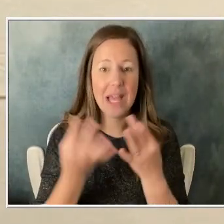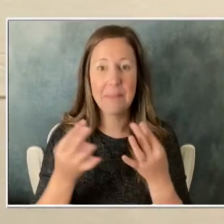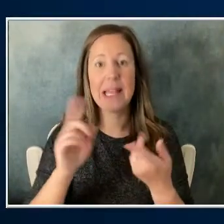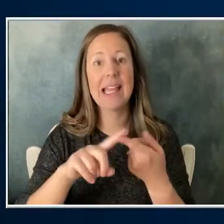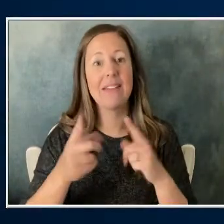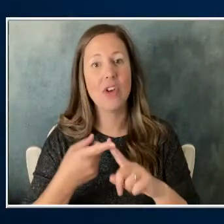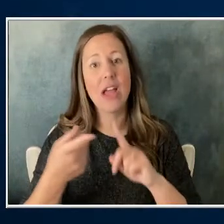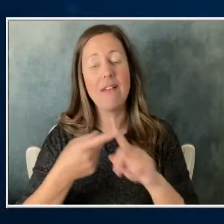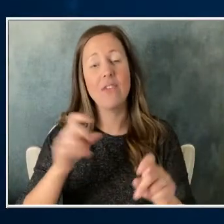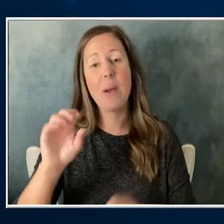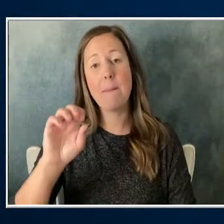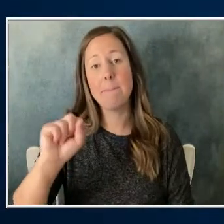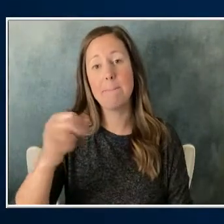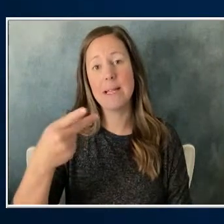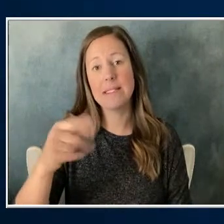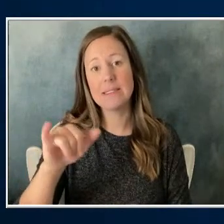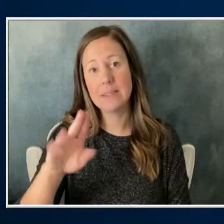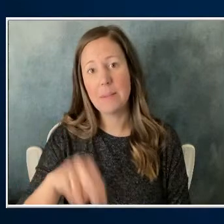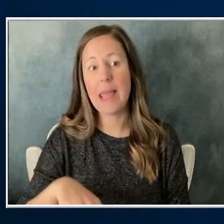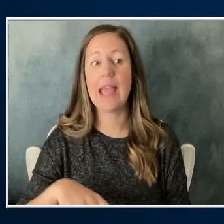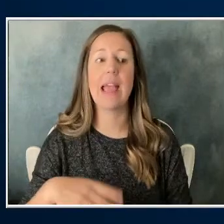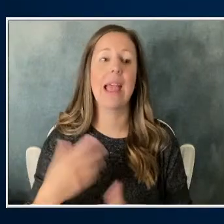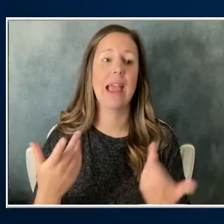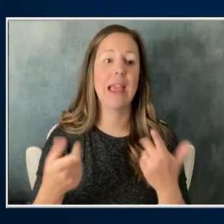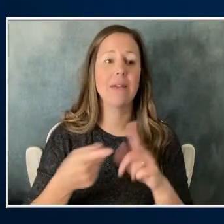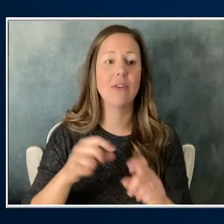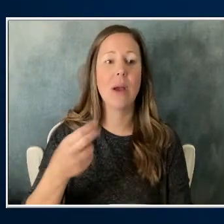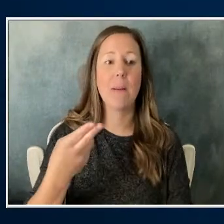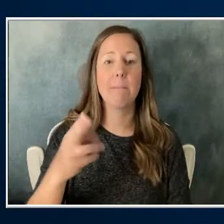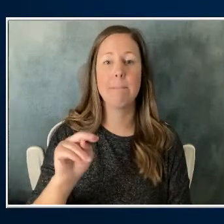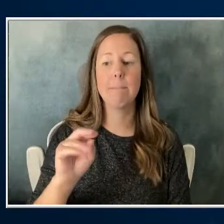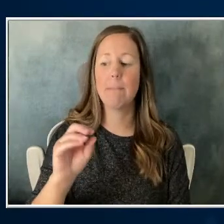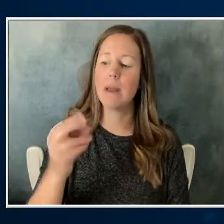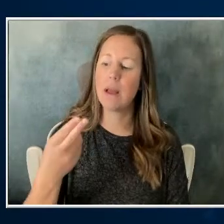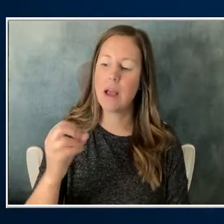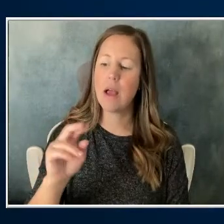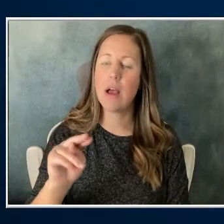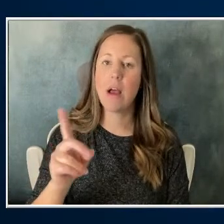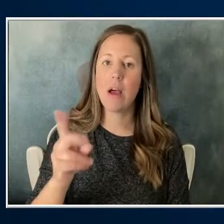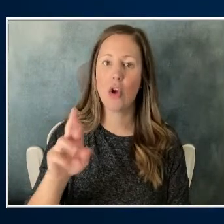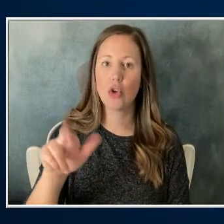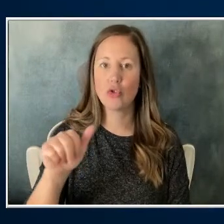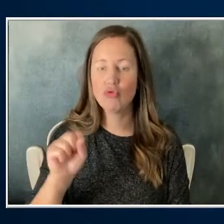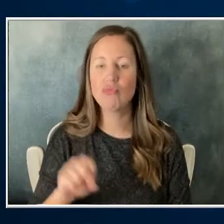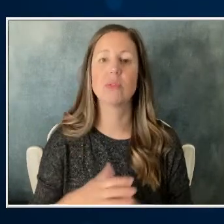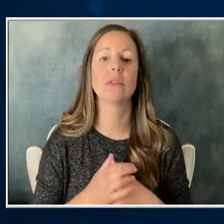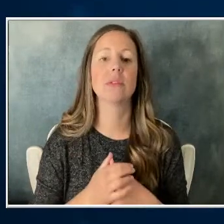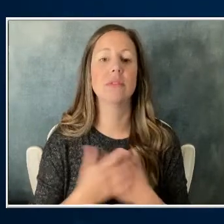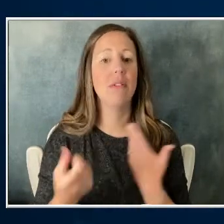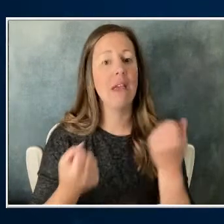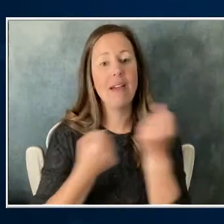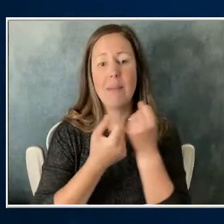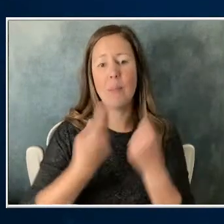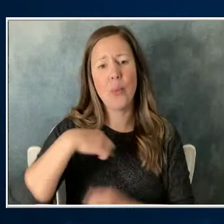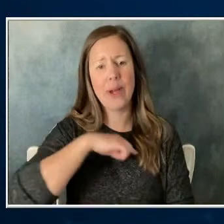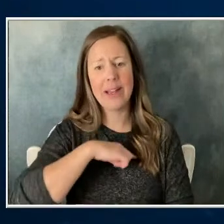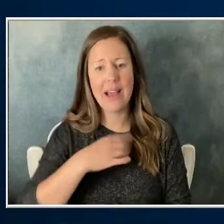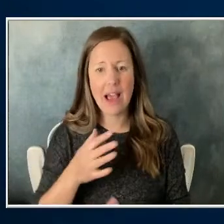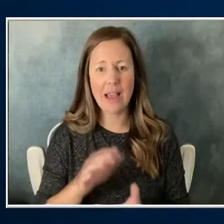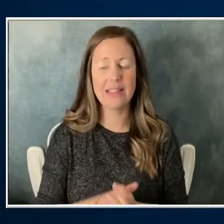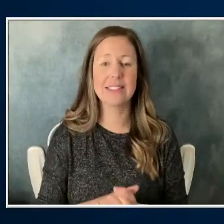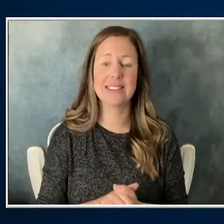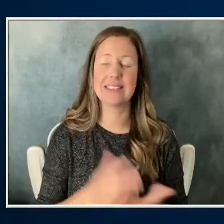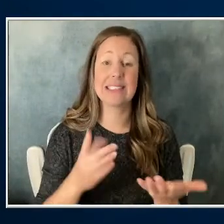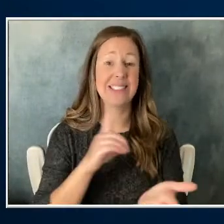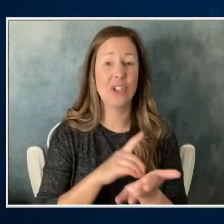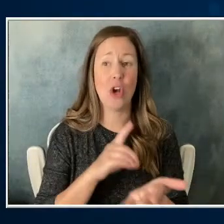came from Andorra. They supported us, all our neighbors and our doctors. I think we all made